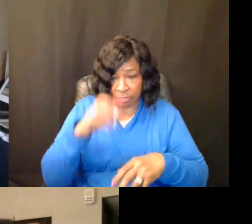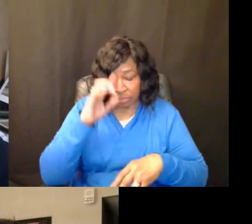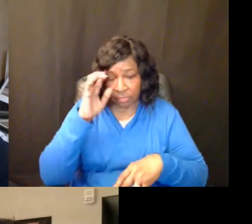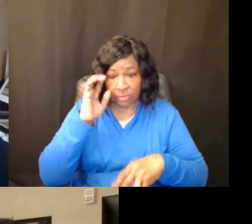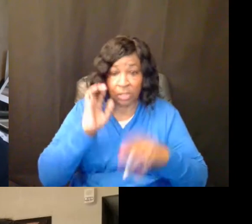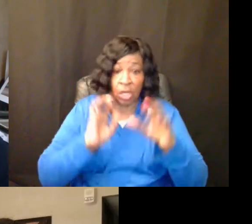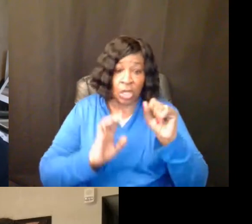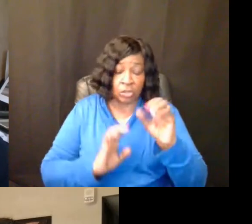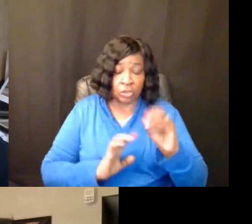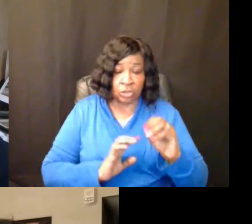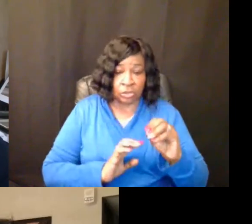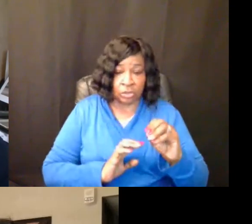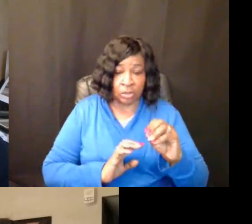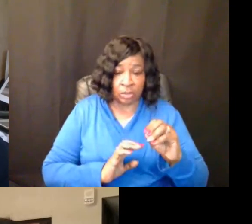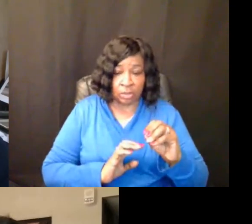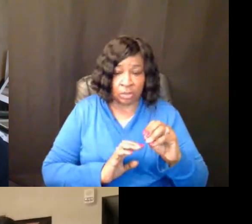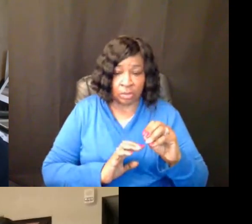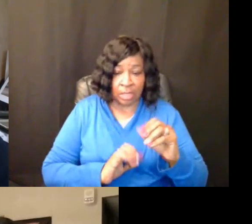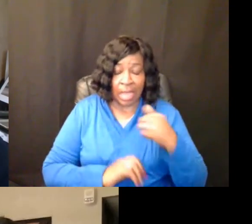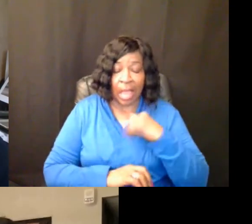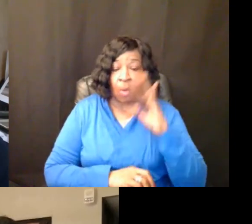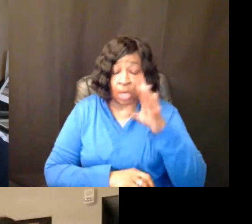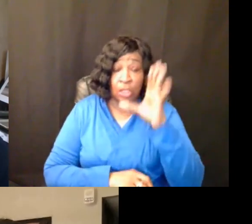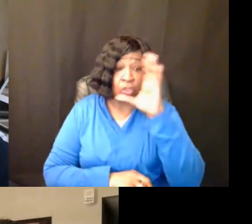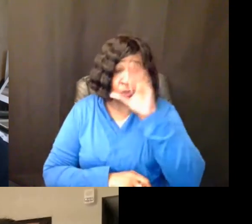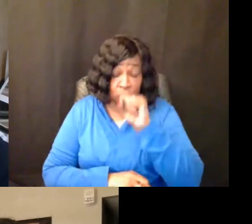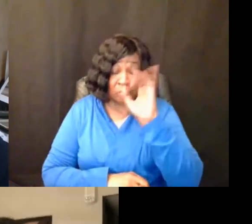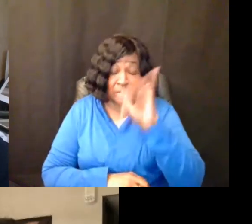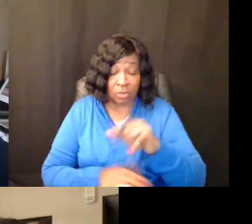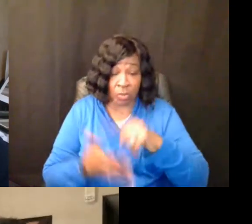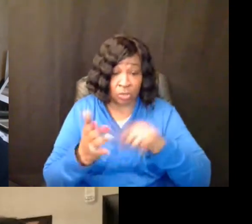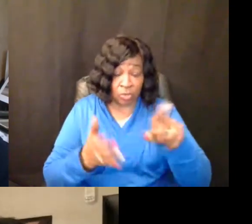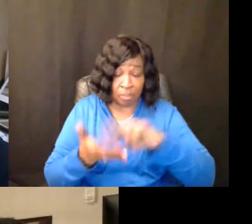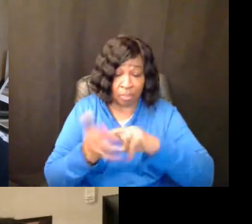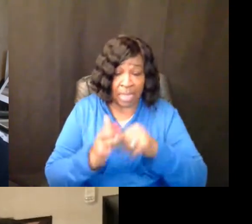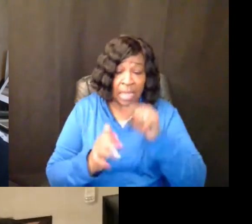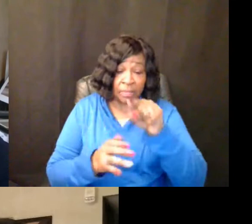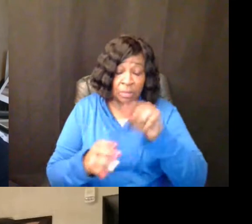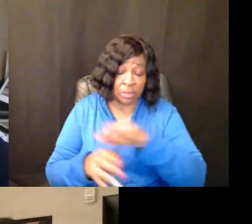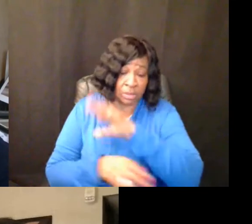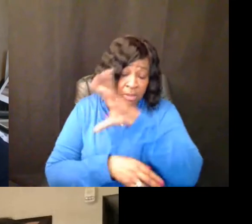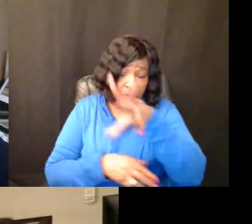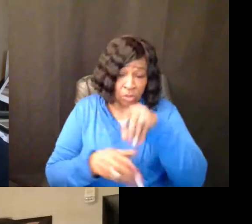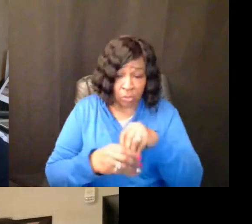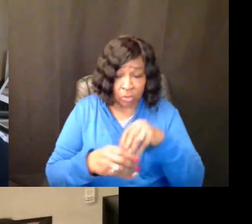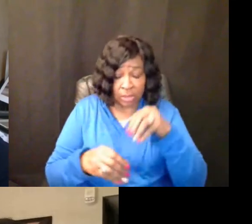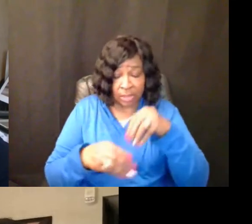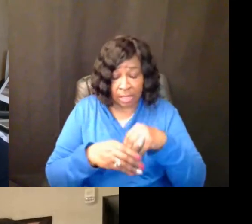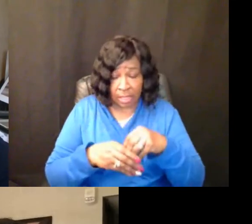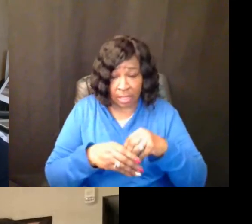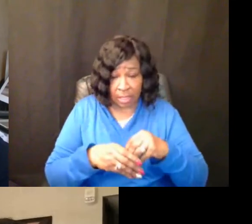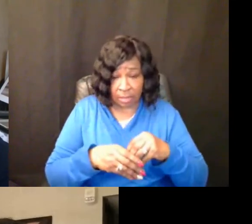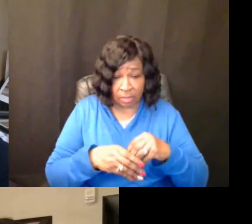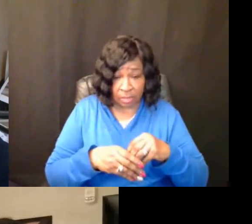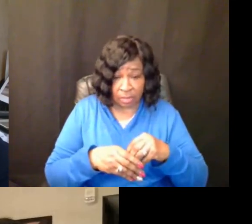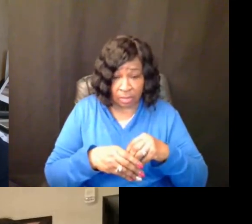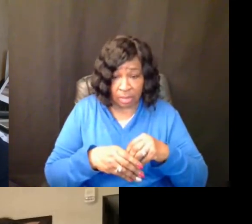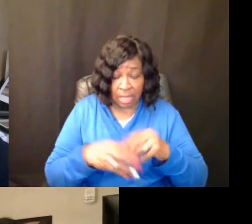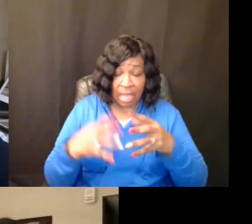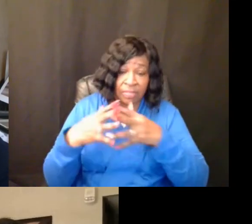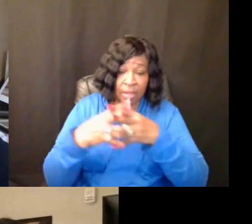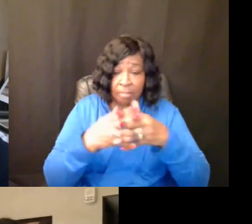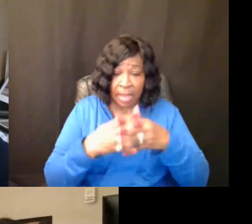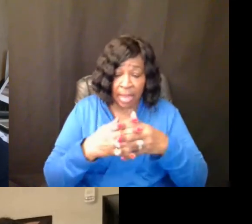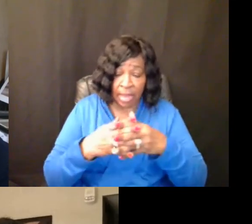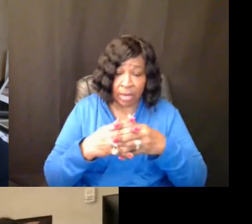So I'm going to assume it is. So this was included in the American